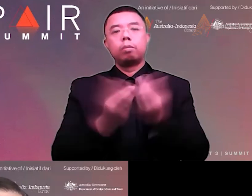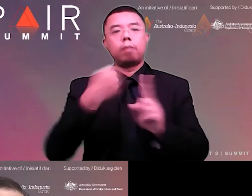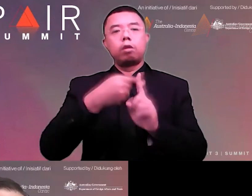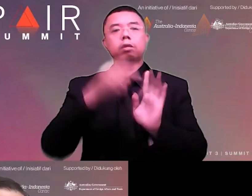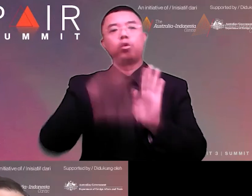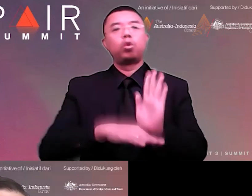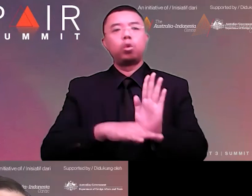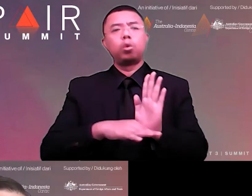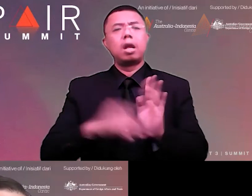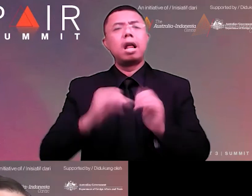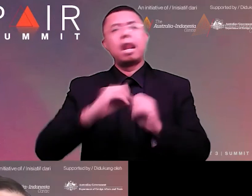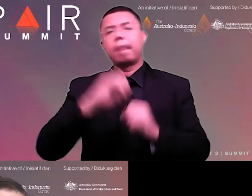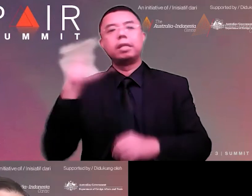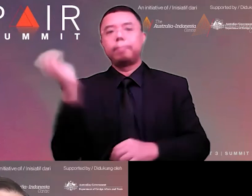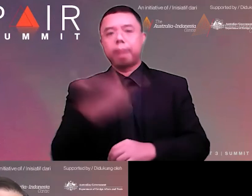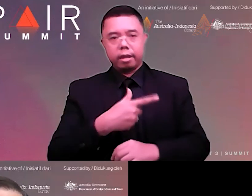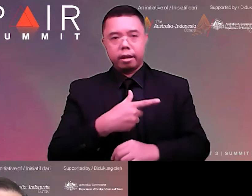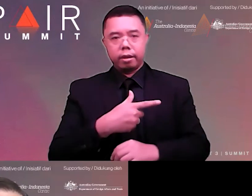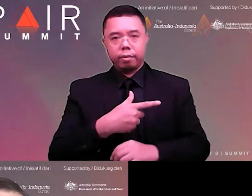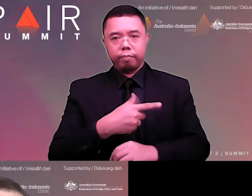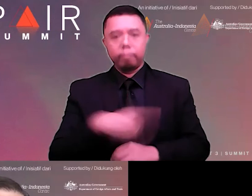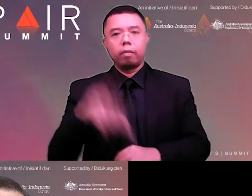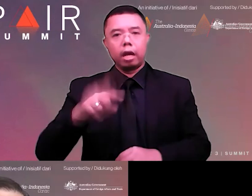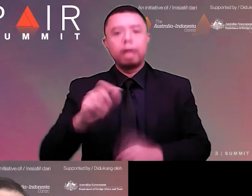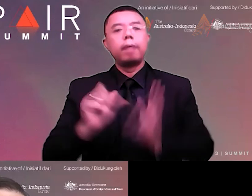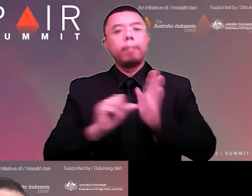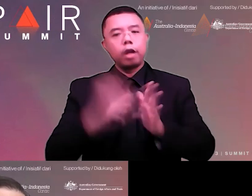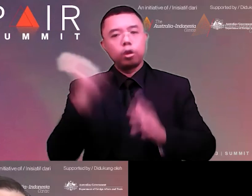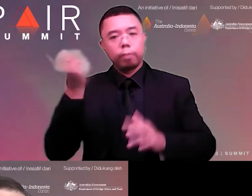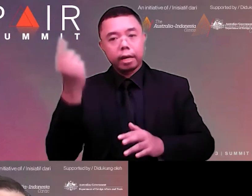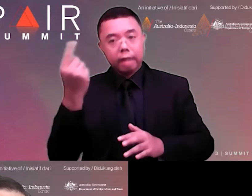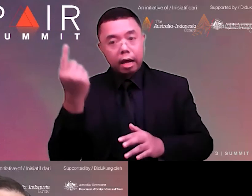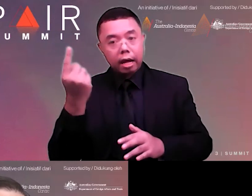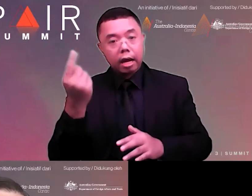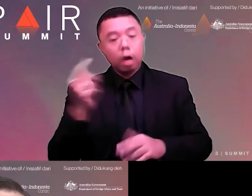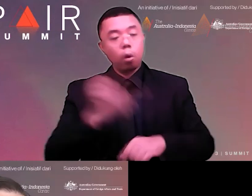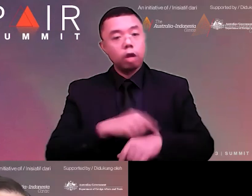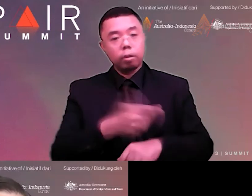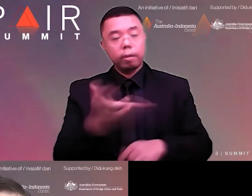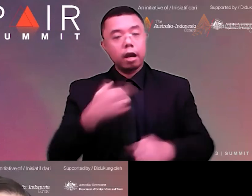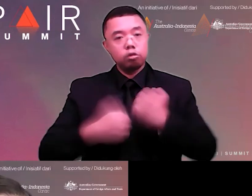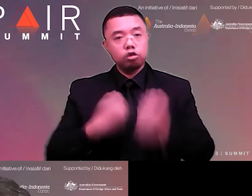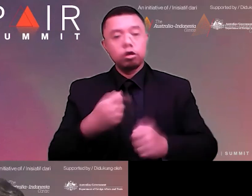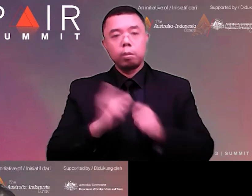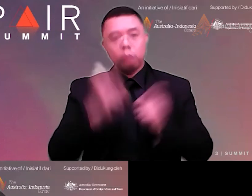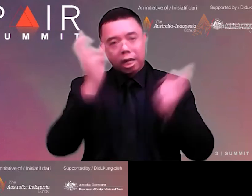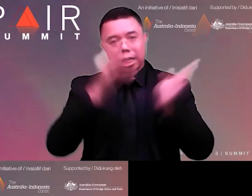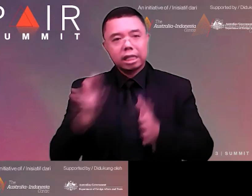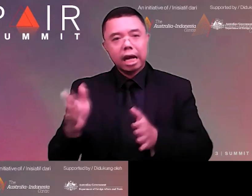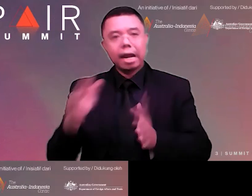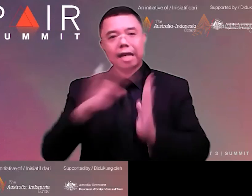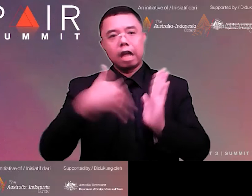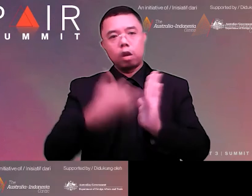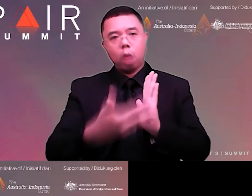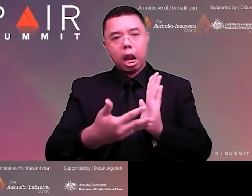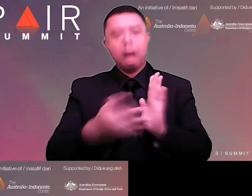was helpful for the government as they looked to plan the timeline around restrictions. I think one point